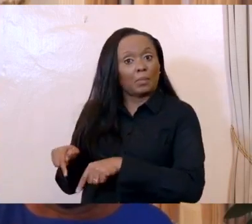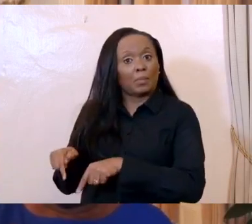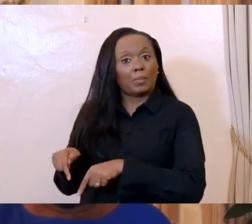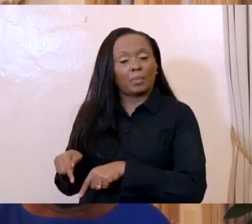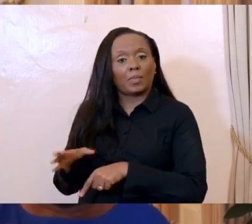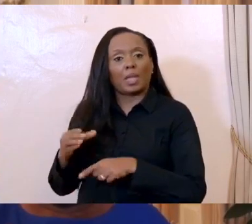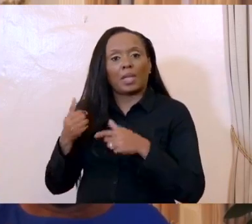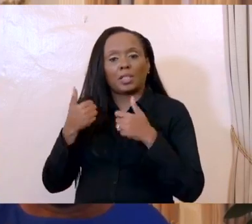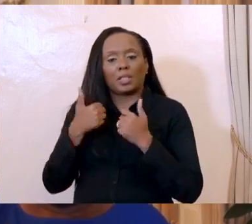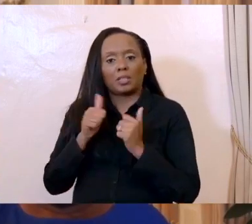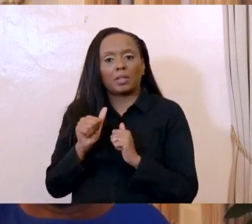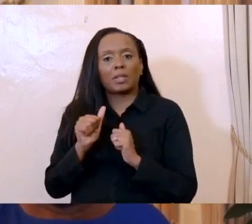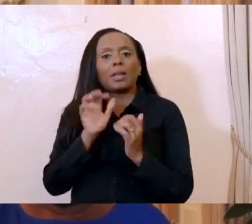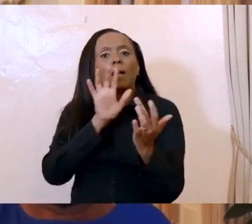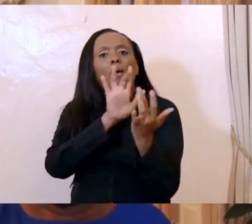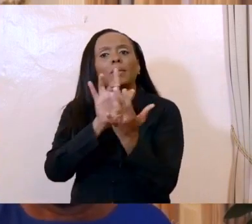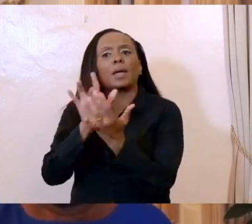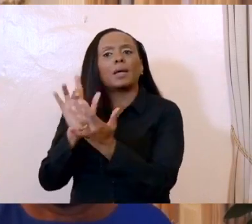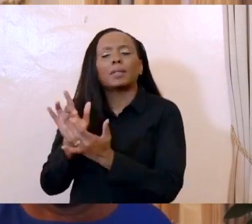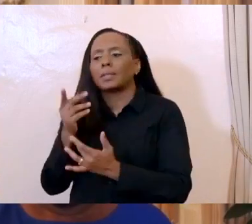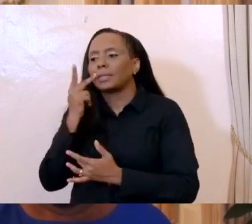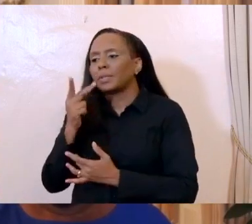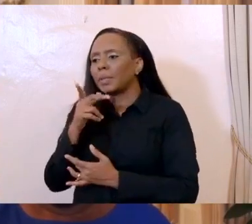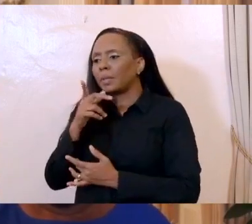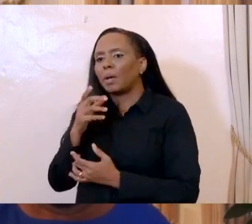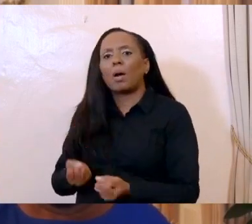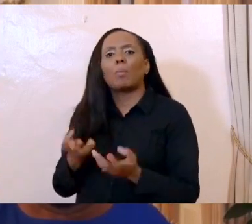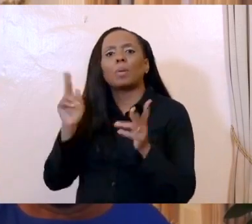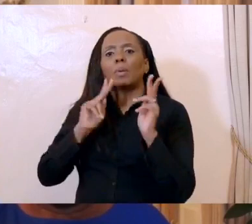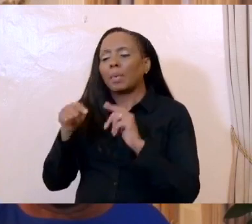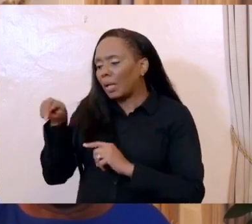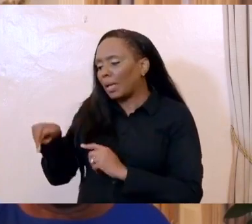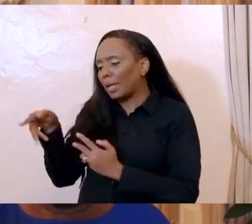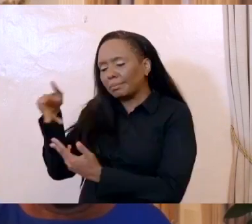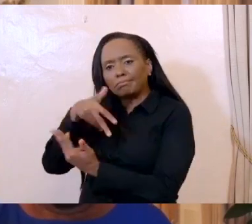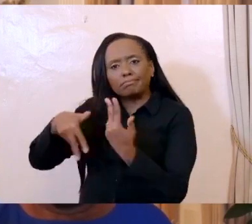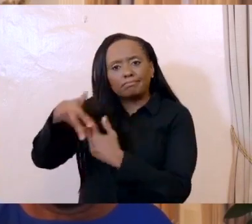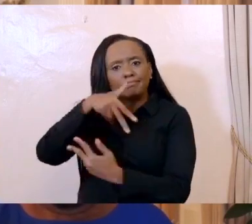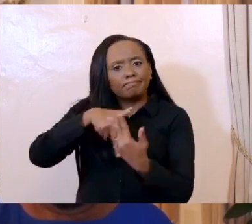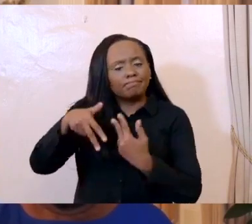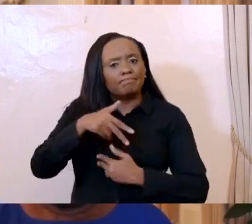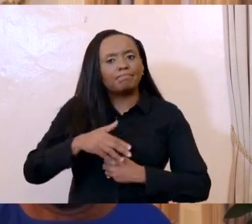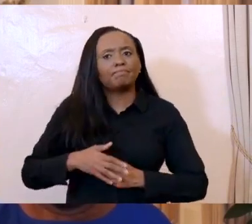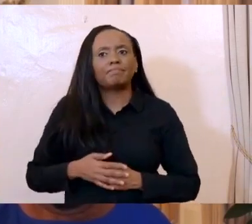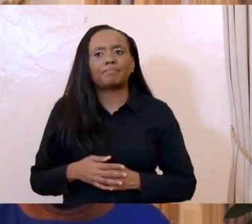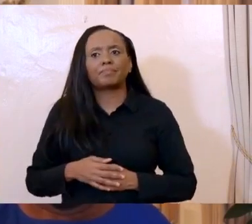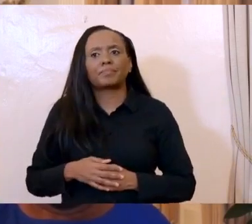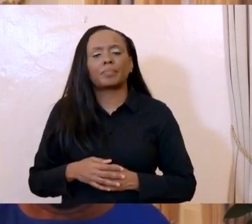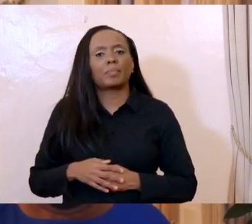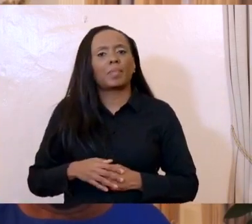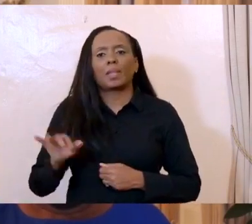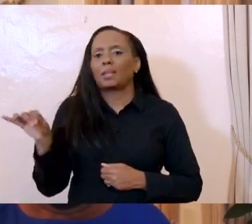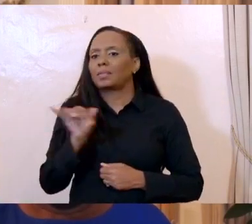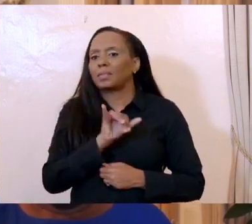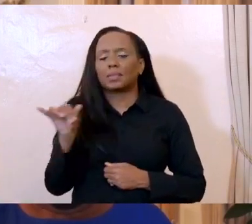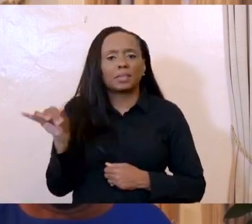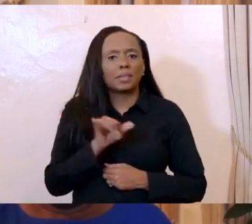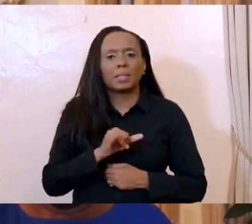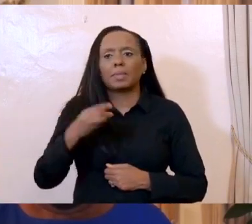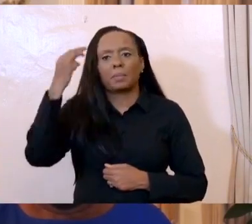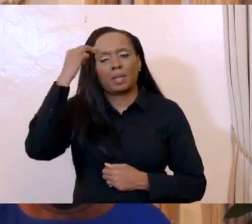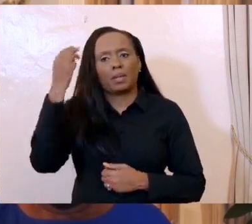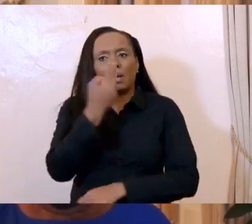the contact tracing that is necessary. We've done it on another occasion within the same psychiatric hospital, and it